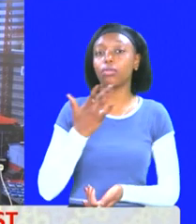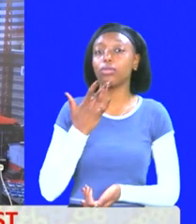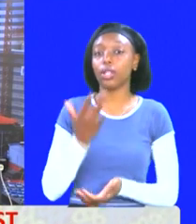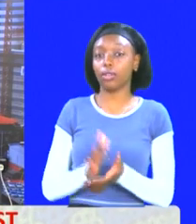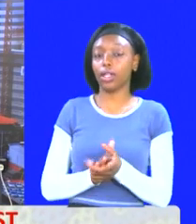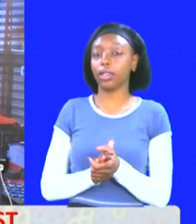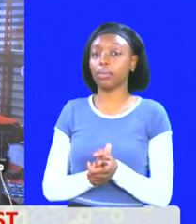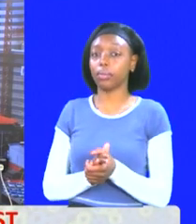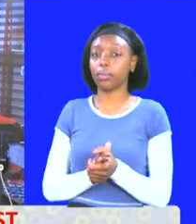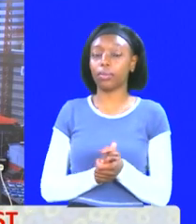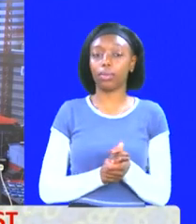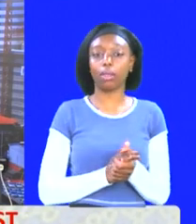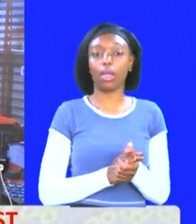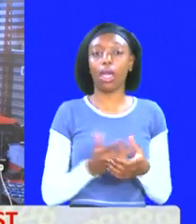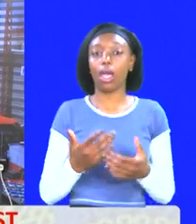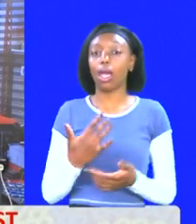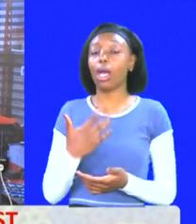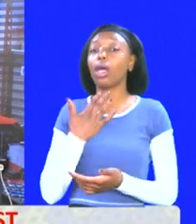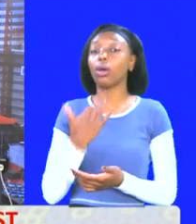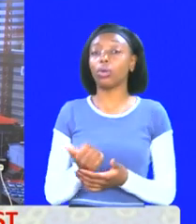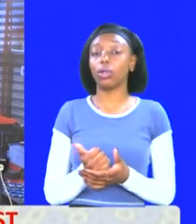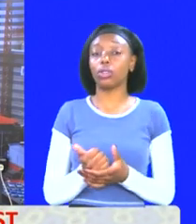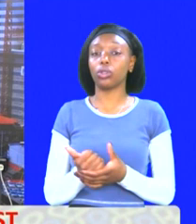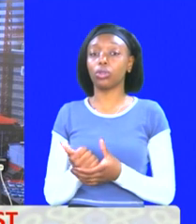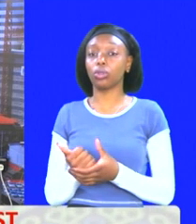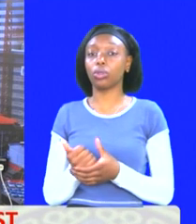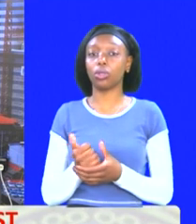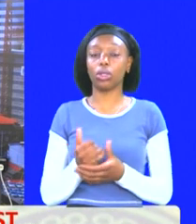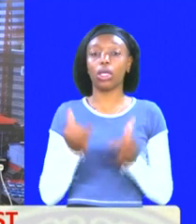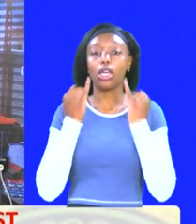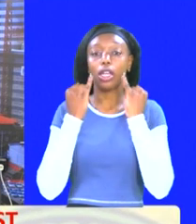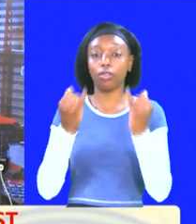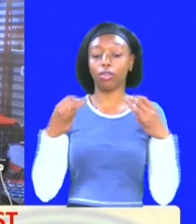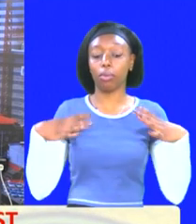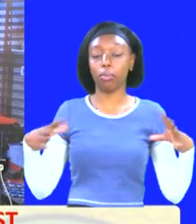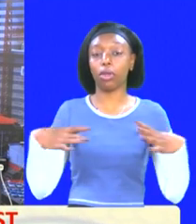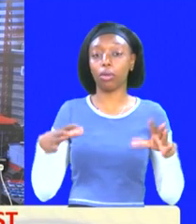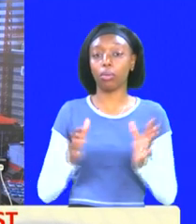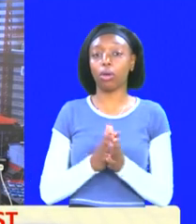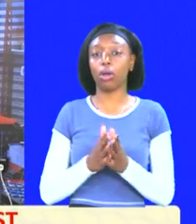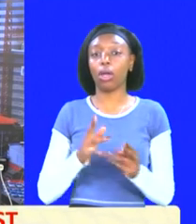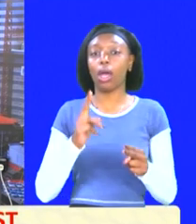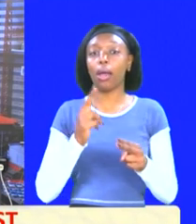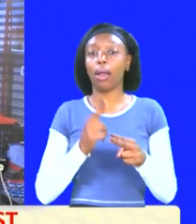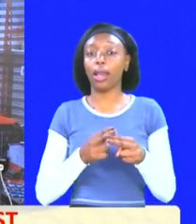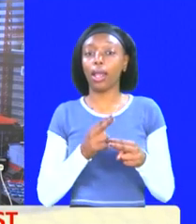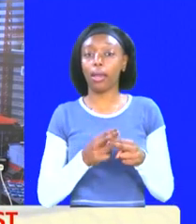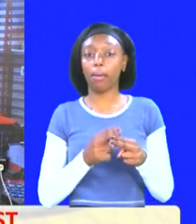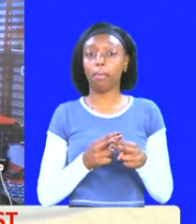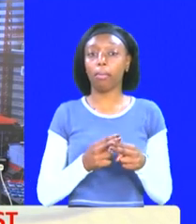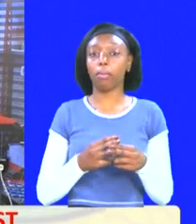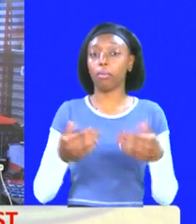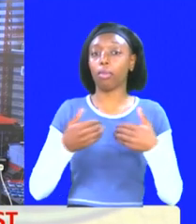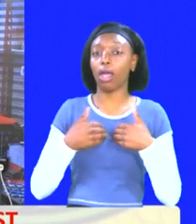DJ, I have to inform them, we have a hype man who is joining us. Actually, let us some hype, but let us some vibe, but let us some